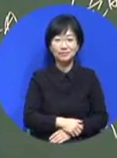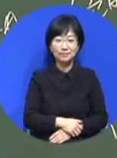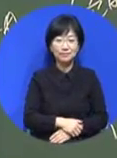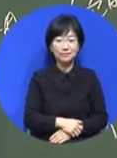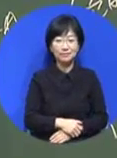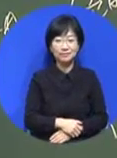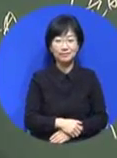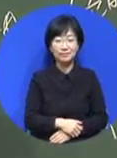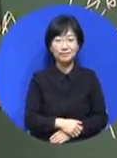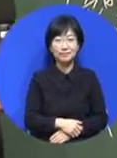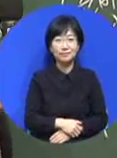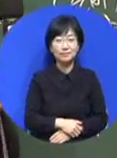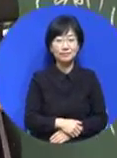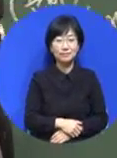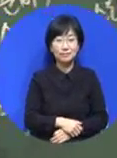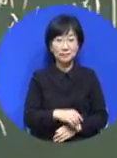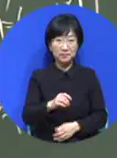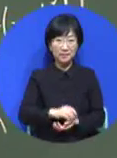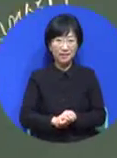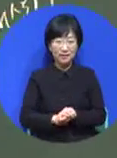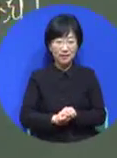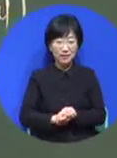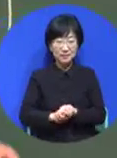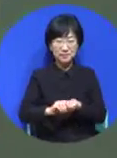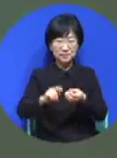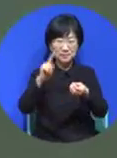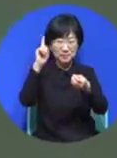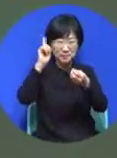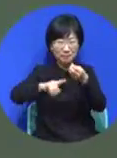And if you're going to say anything, you should know what you say.